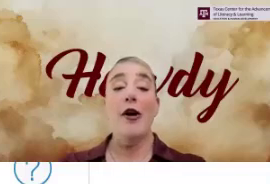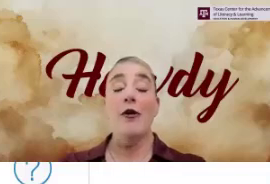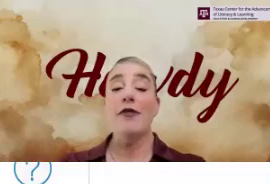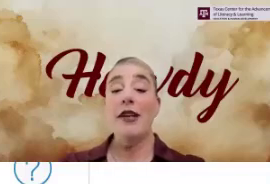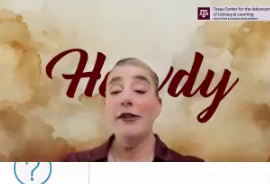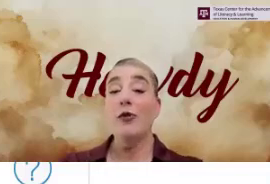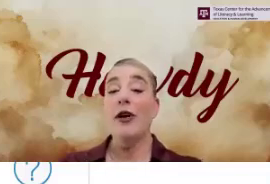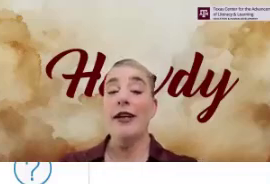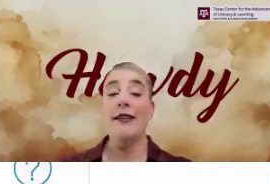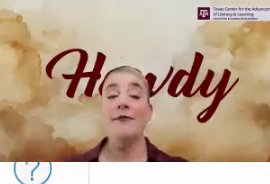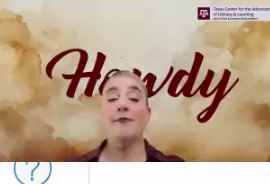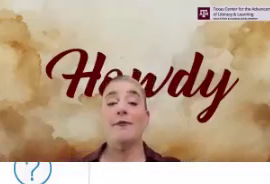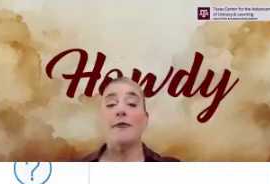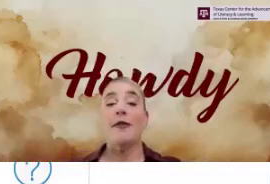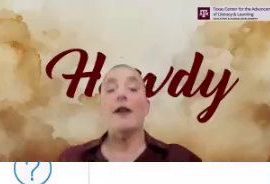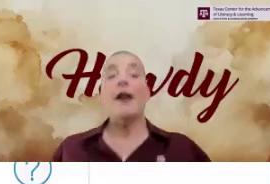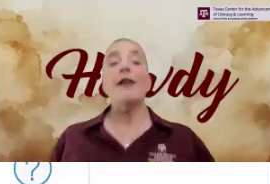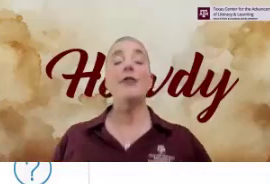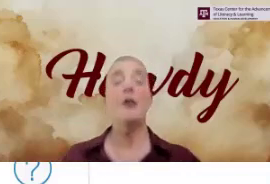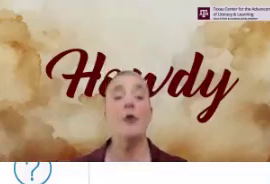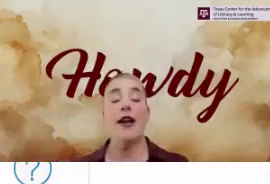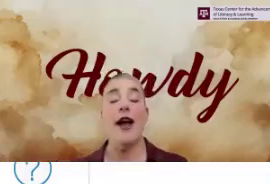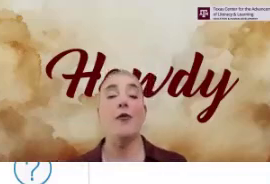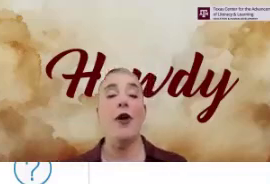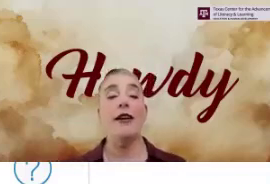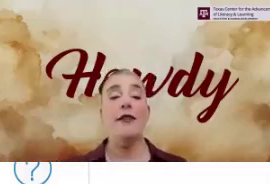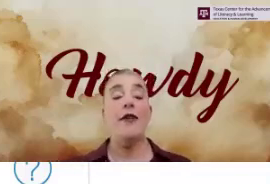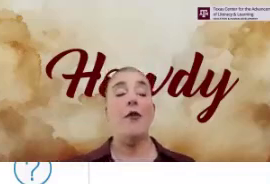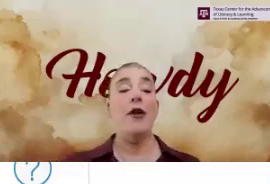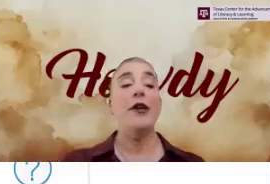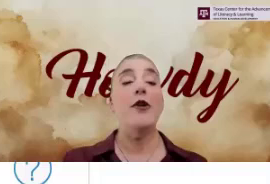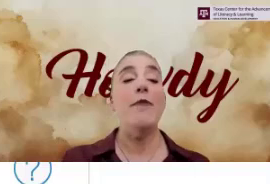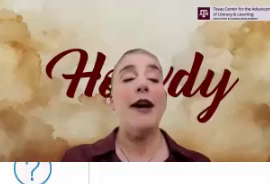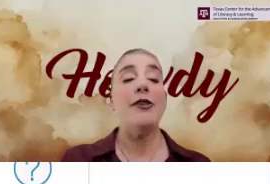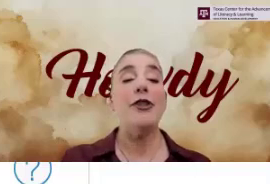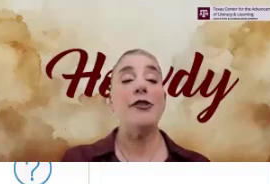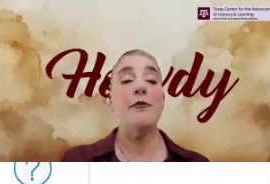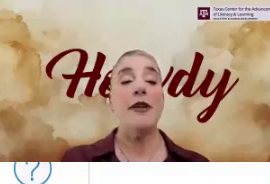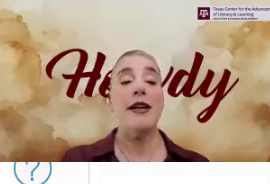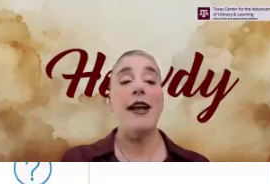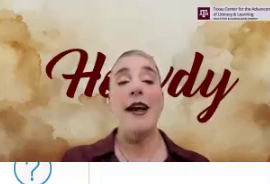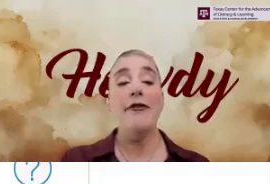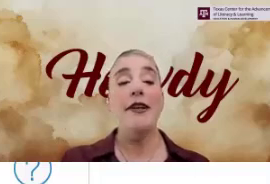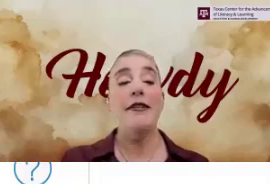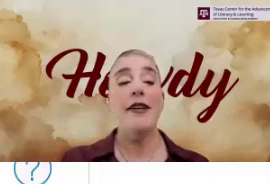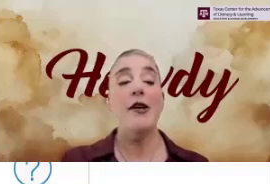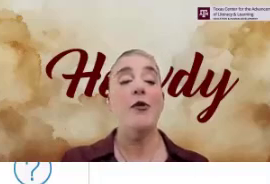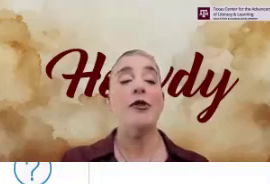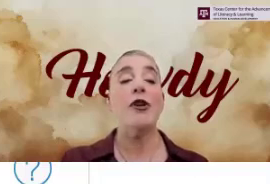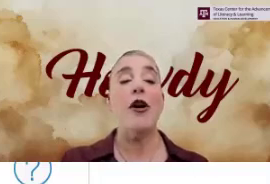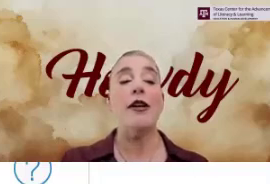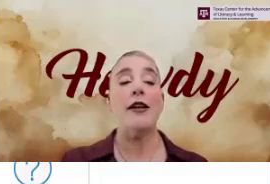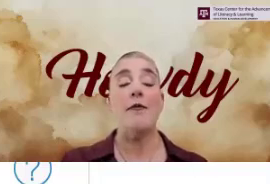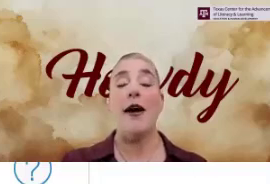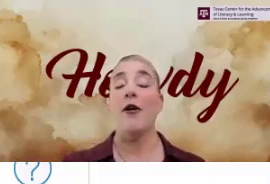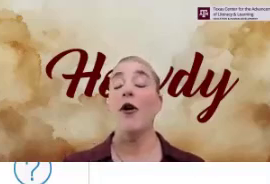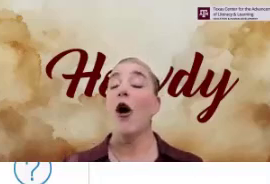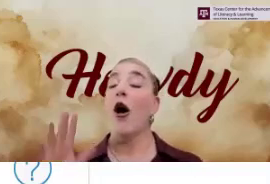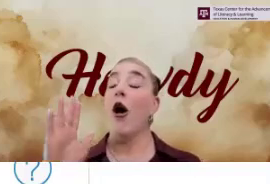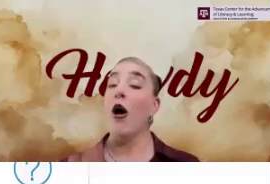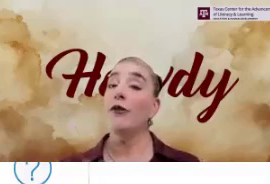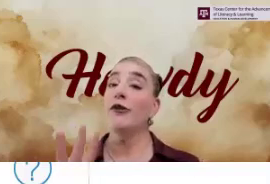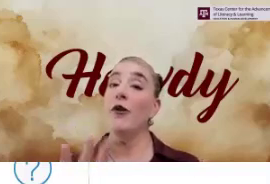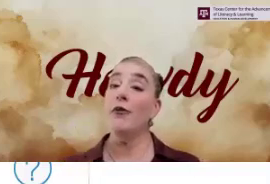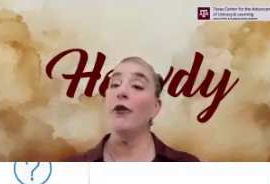Okay, so this one. And you know what? I want to go back just a minute. Everything we're talking